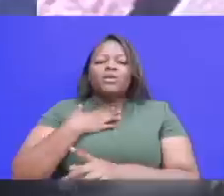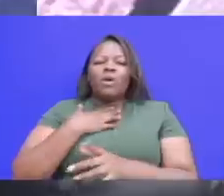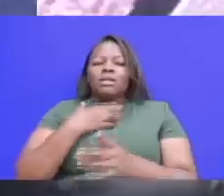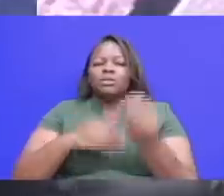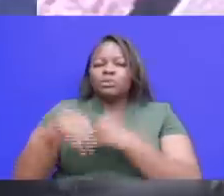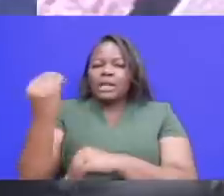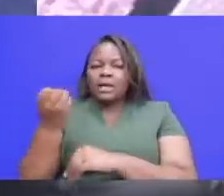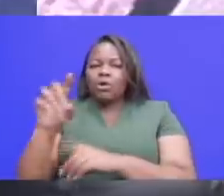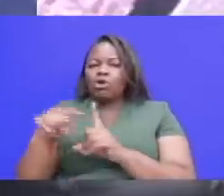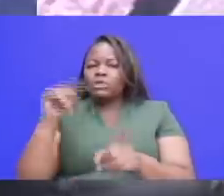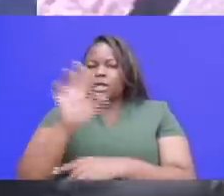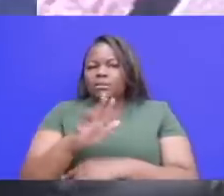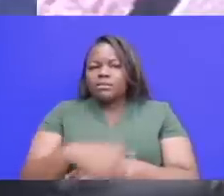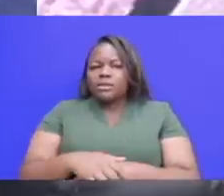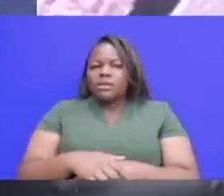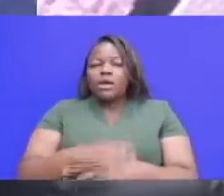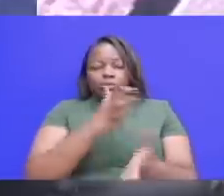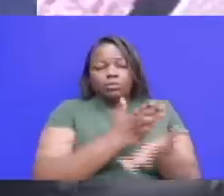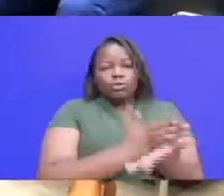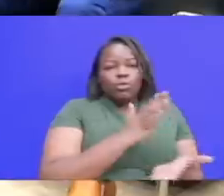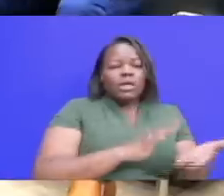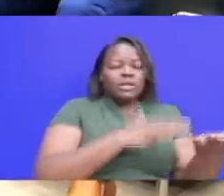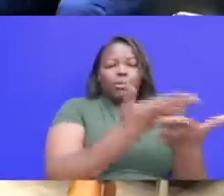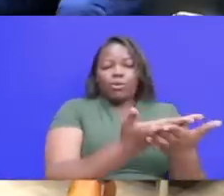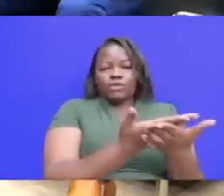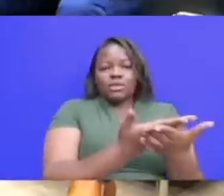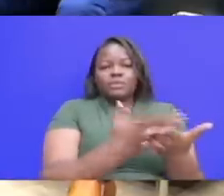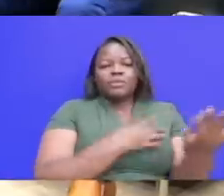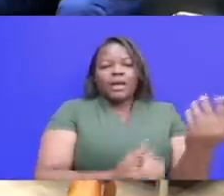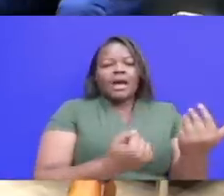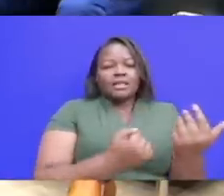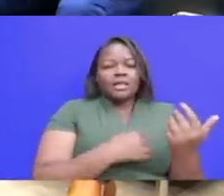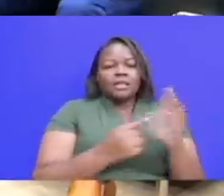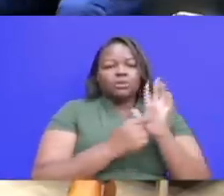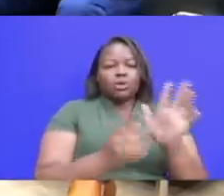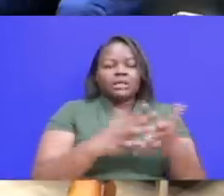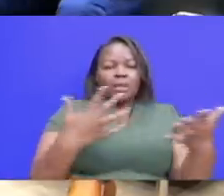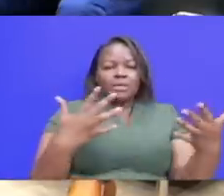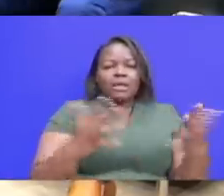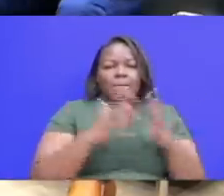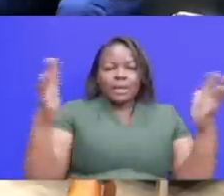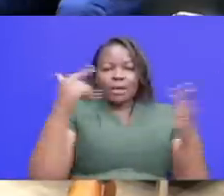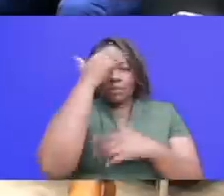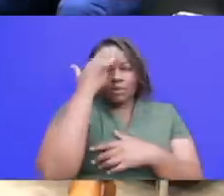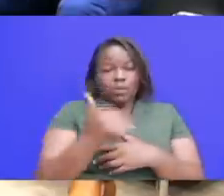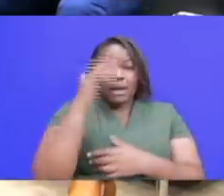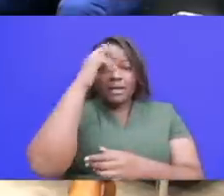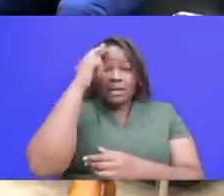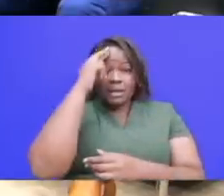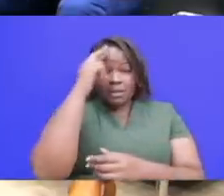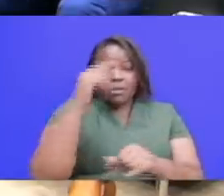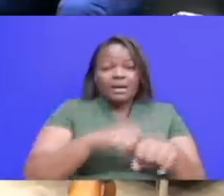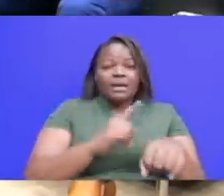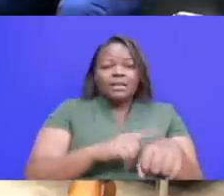or to kill him? Actually, to some extent, it brews. It boils to something bigger. Because remember, when they